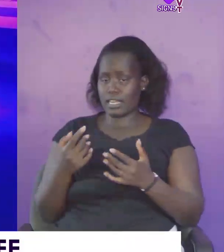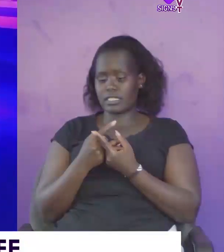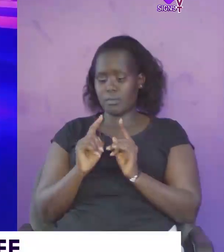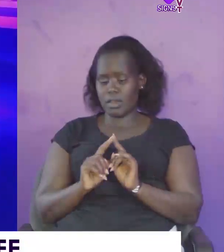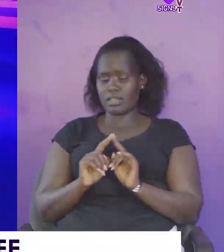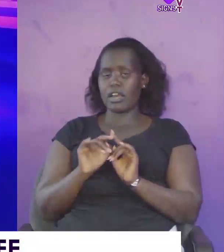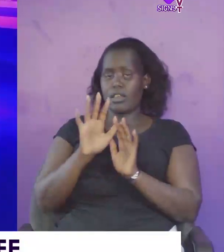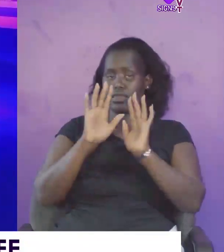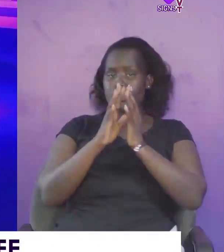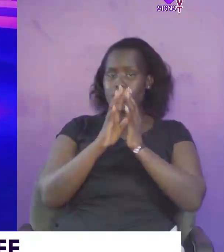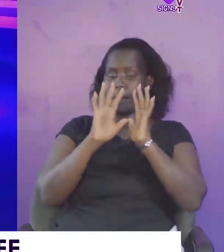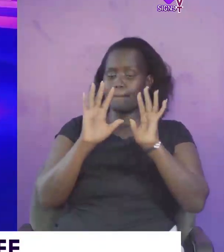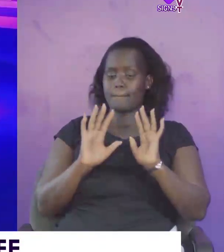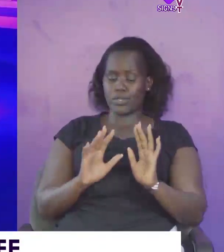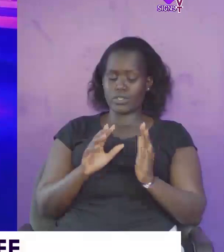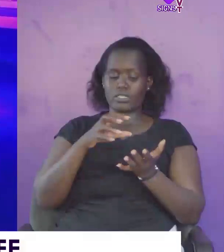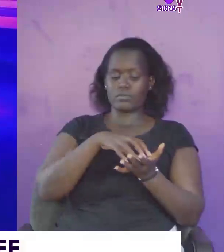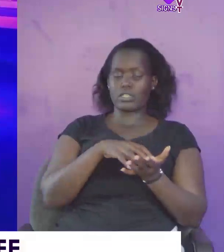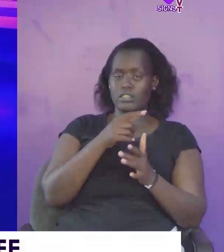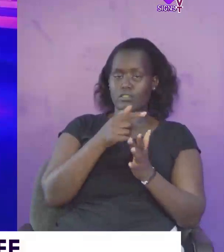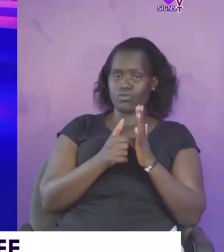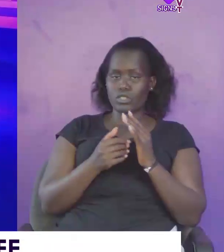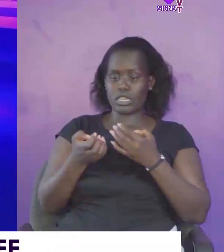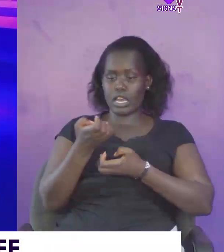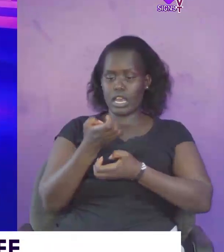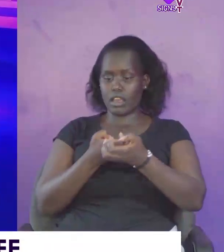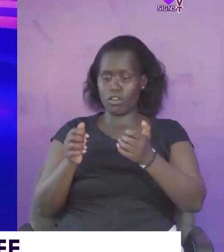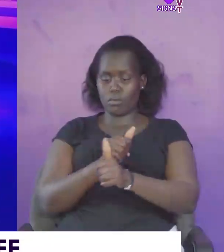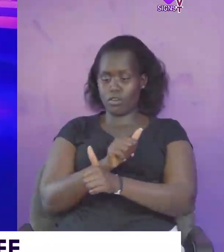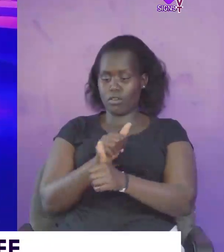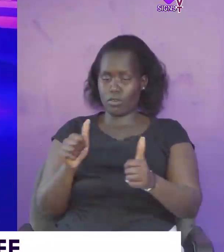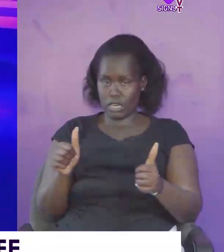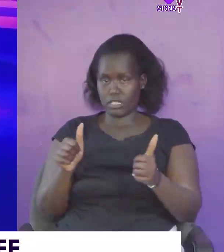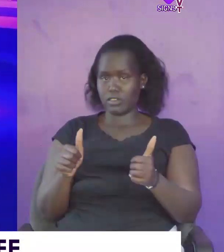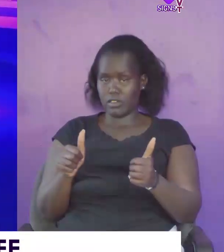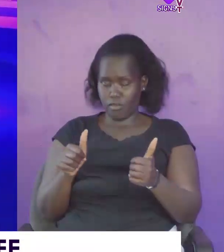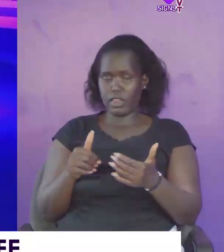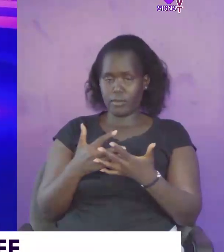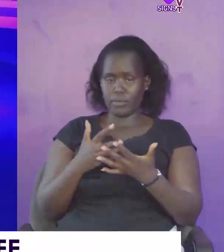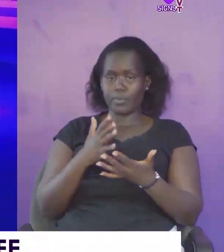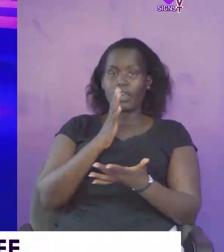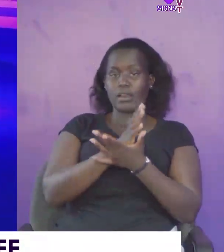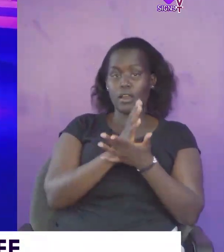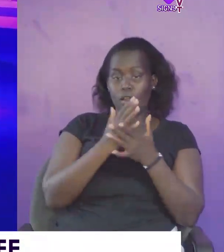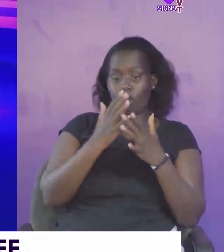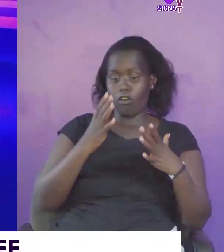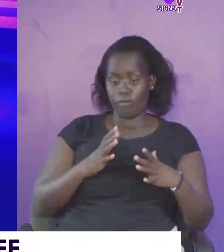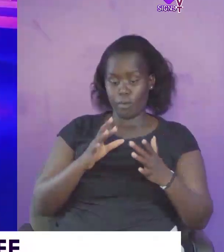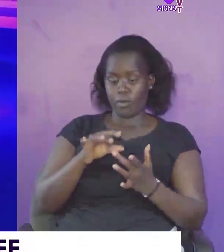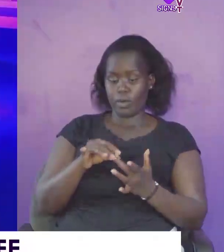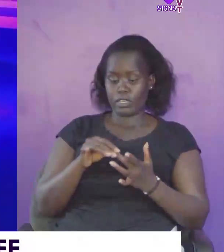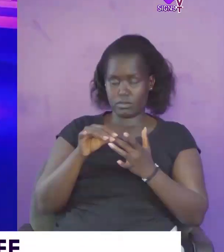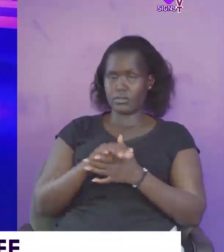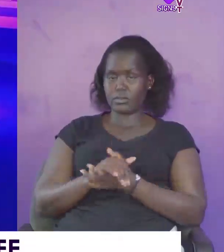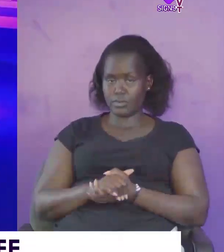I think, is the economic wellness or the material realities of our people, and especially Can the you youth.